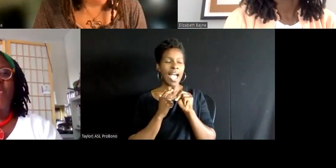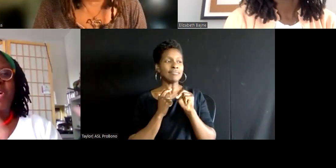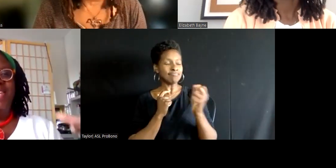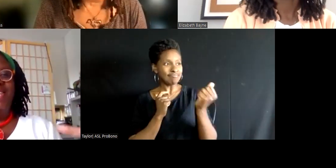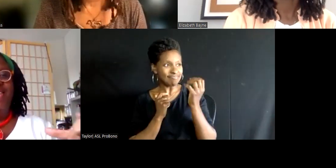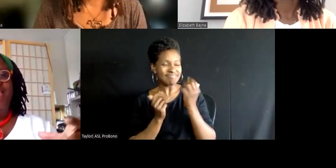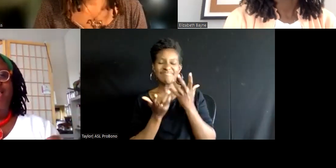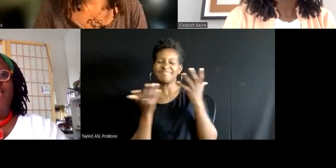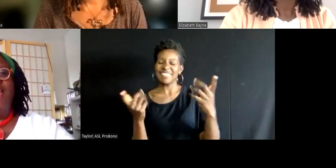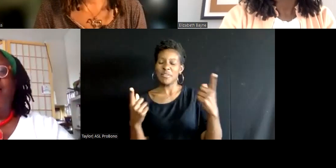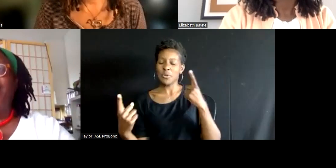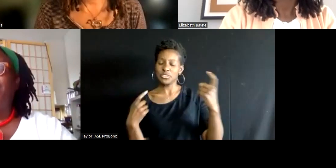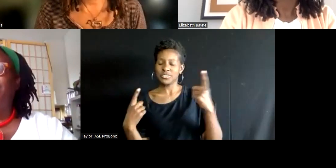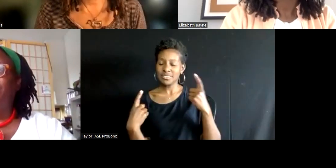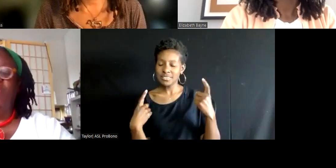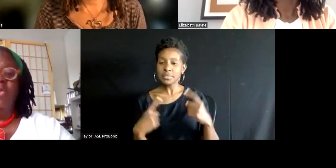in one